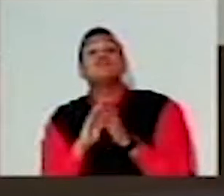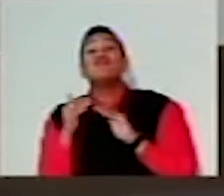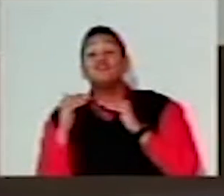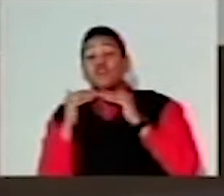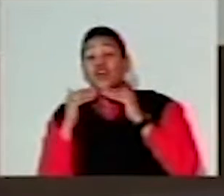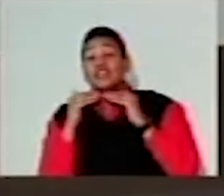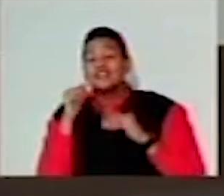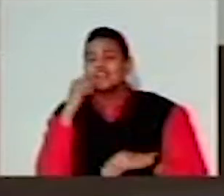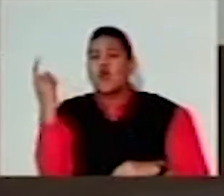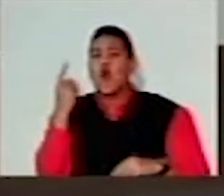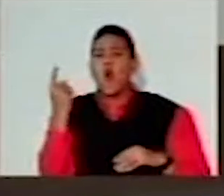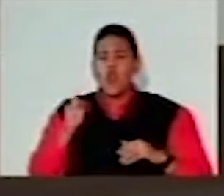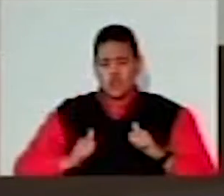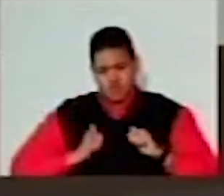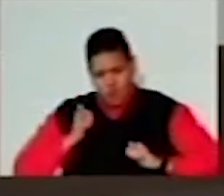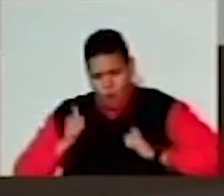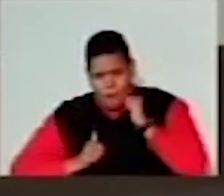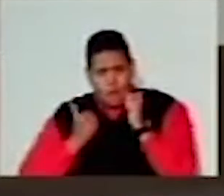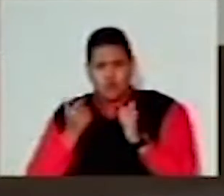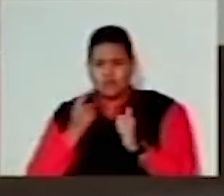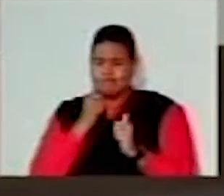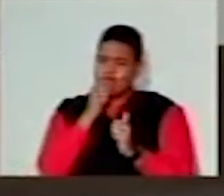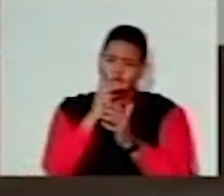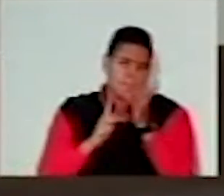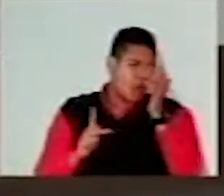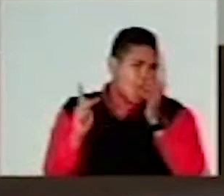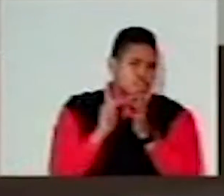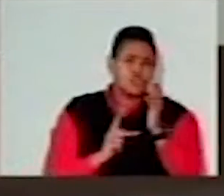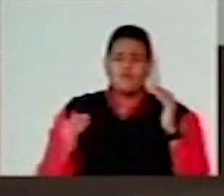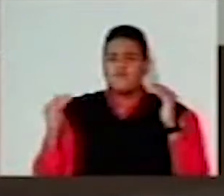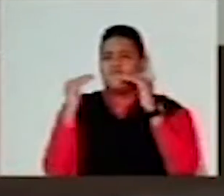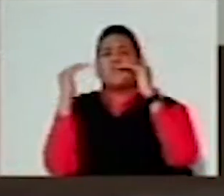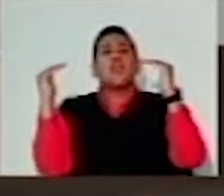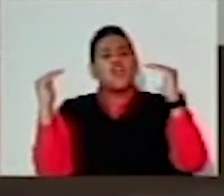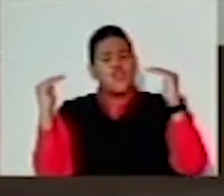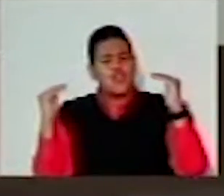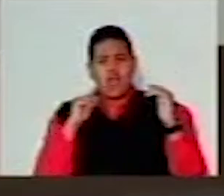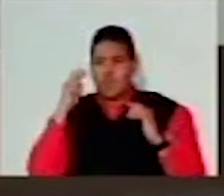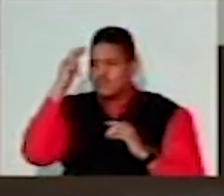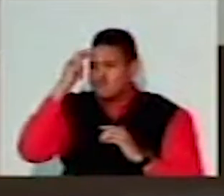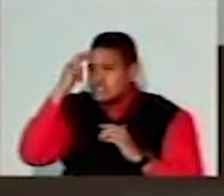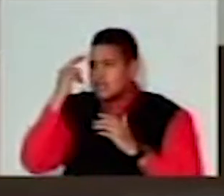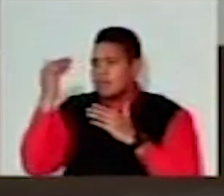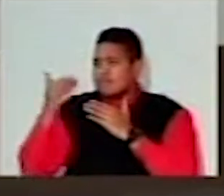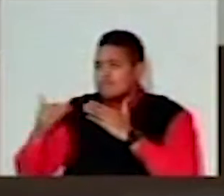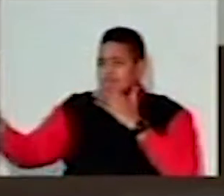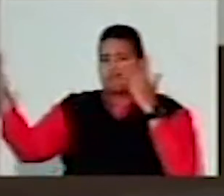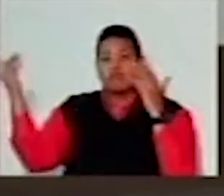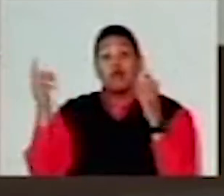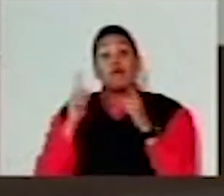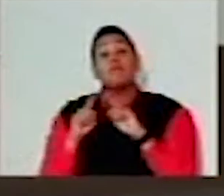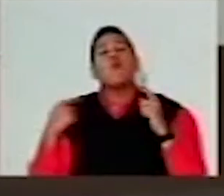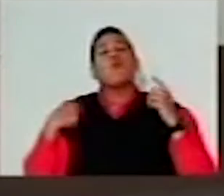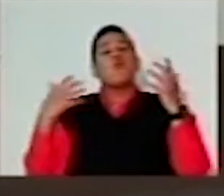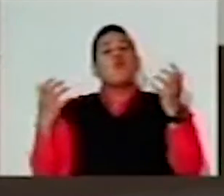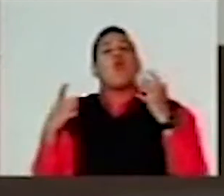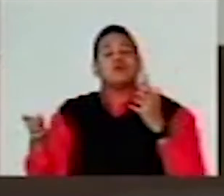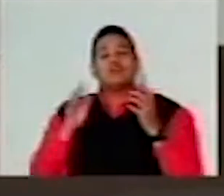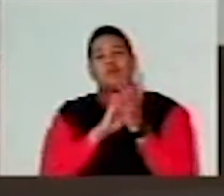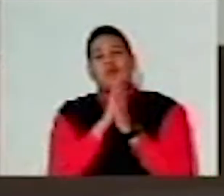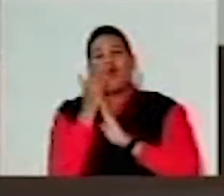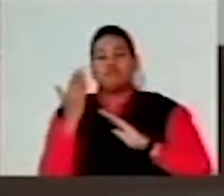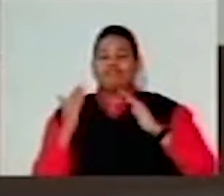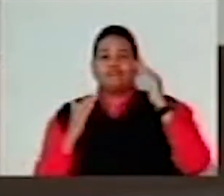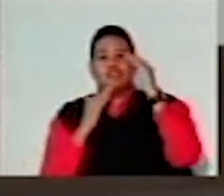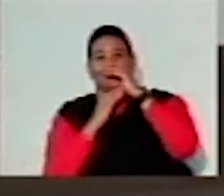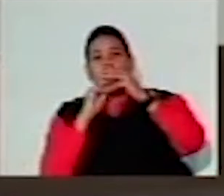only robust, impartial, fair, and reasonable in every way, but we want it to be the primary